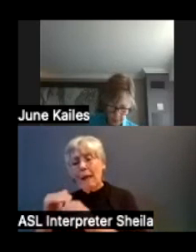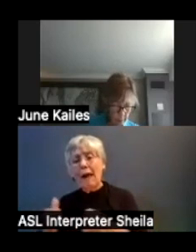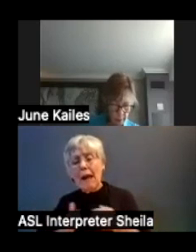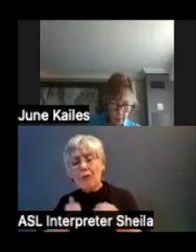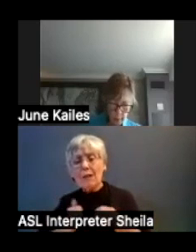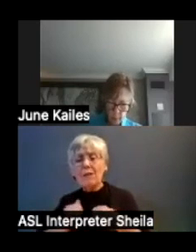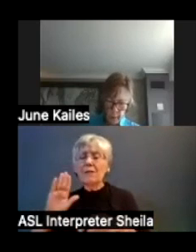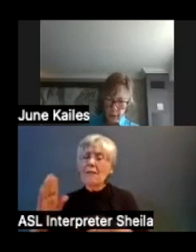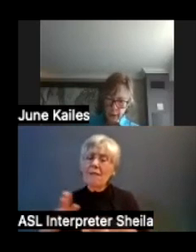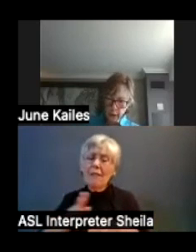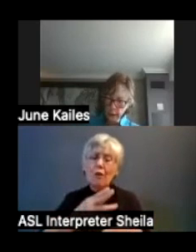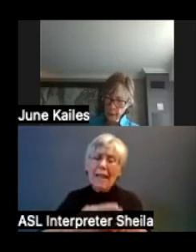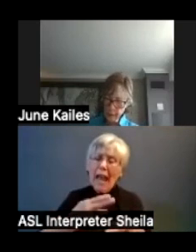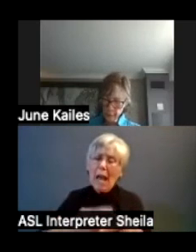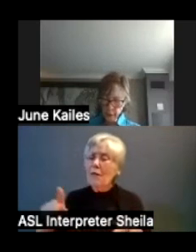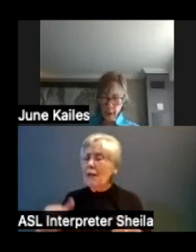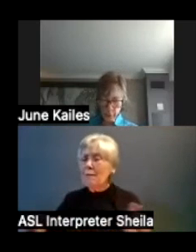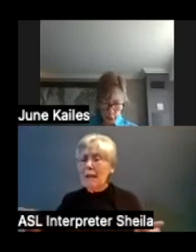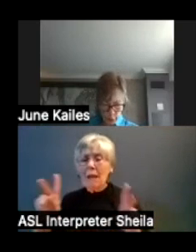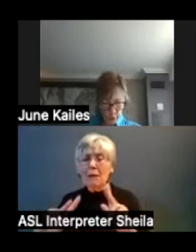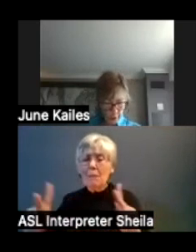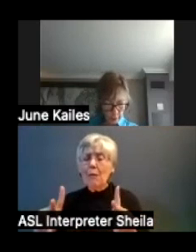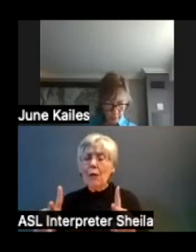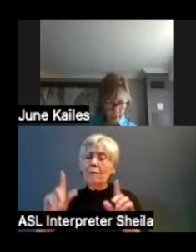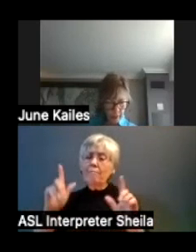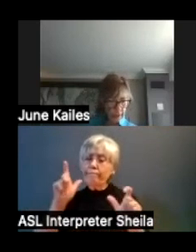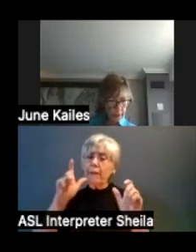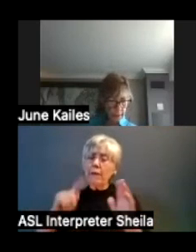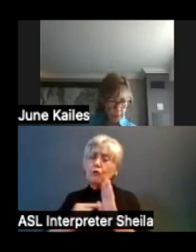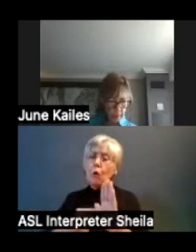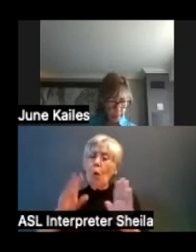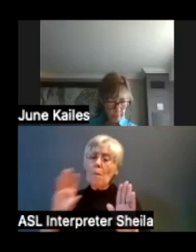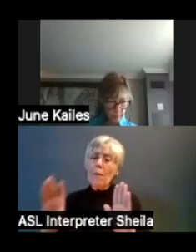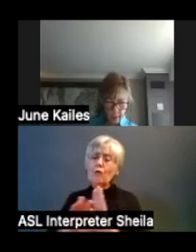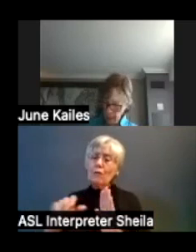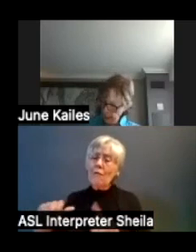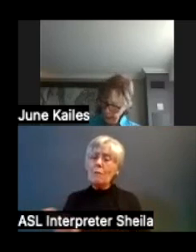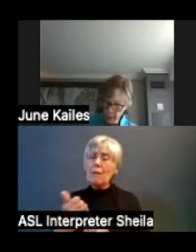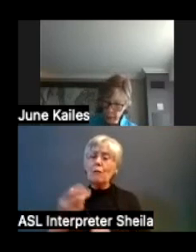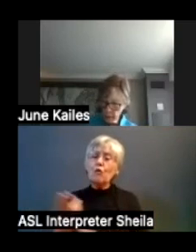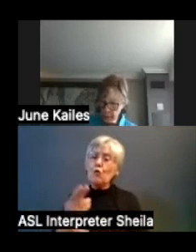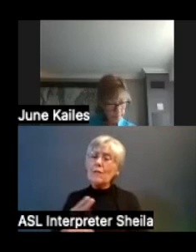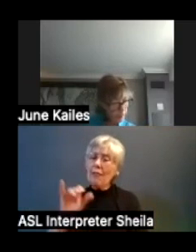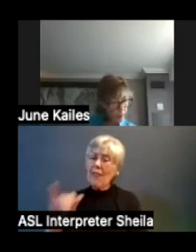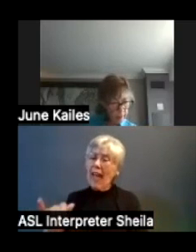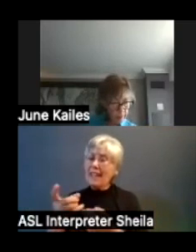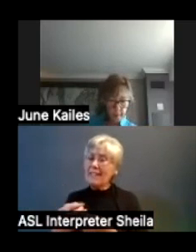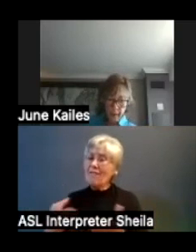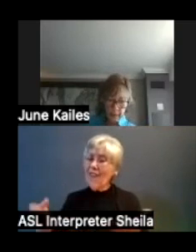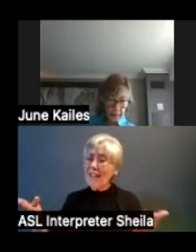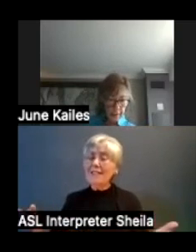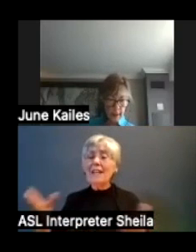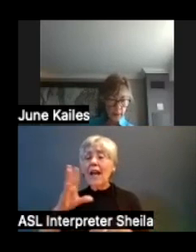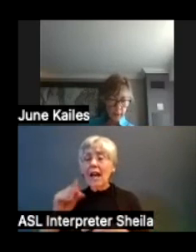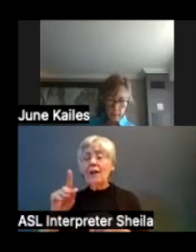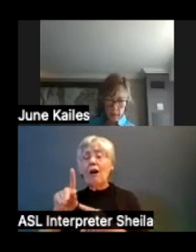just pictures of themselves using the device, and also the